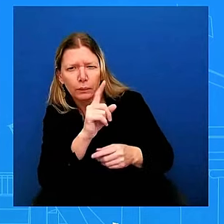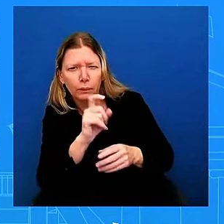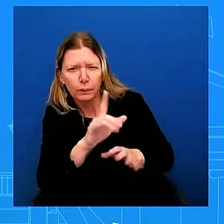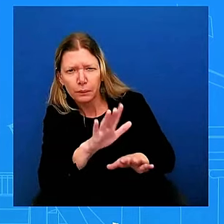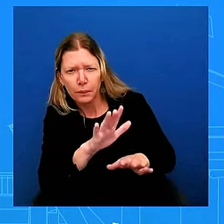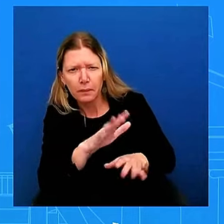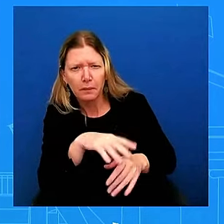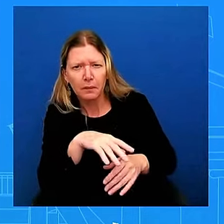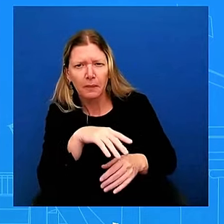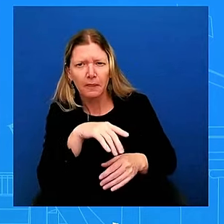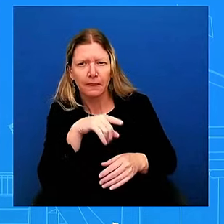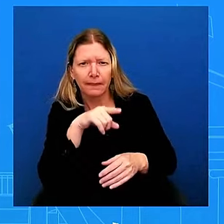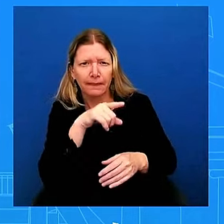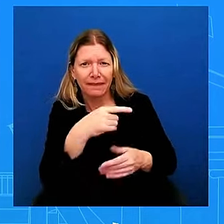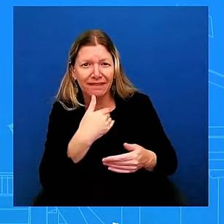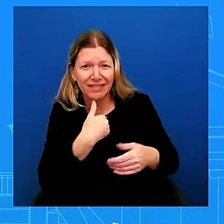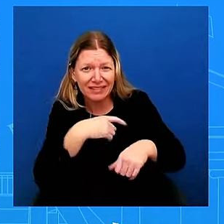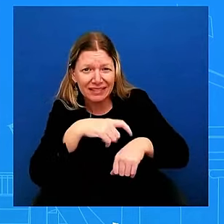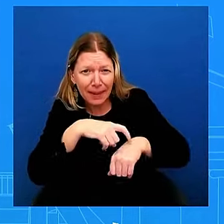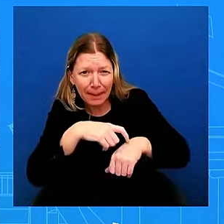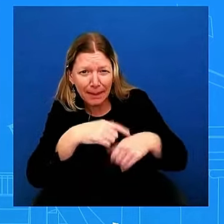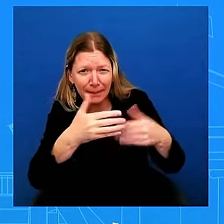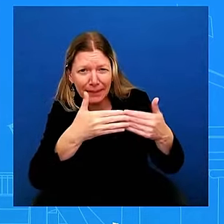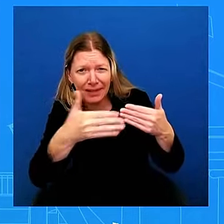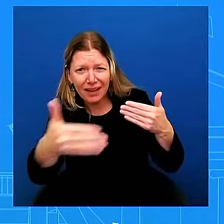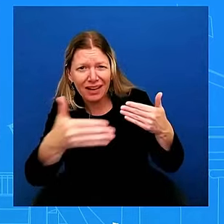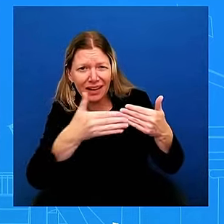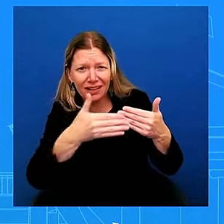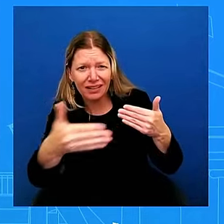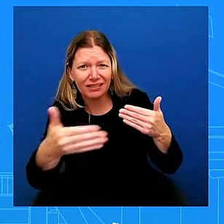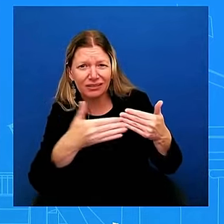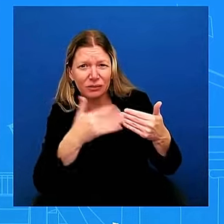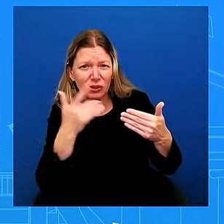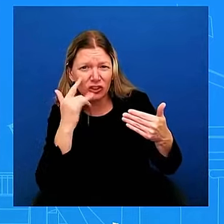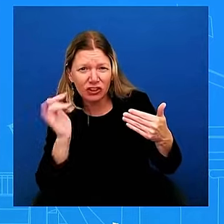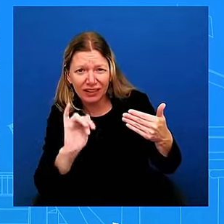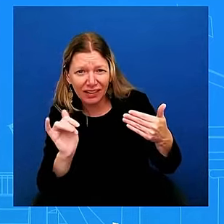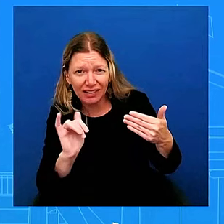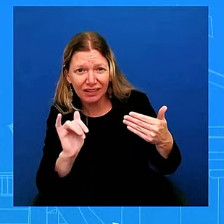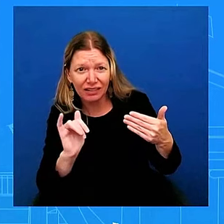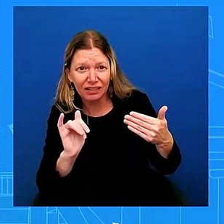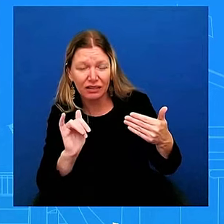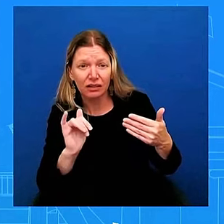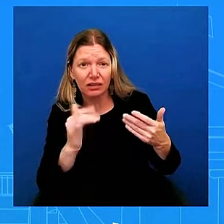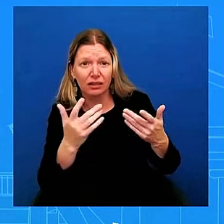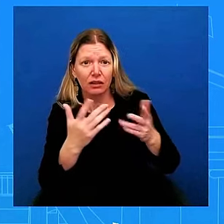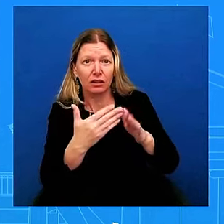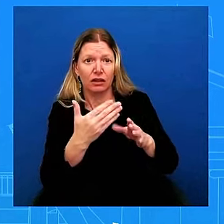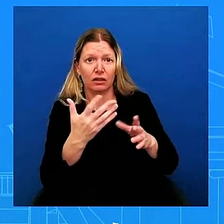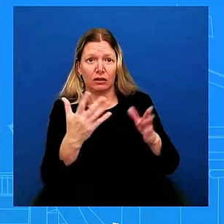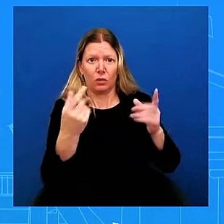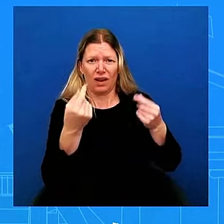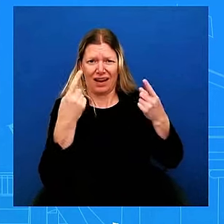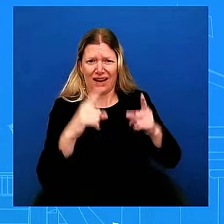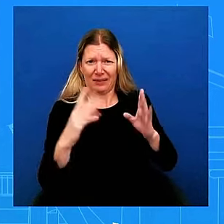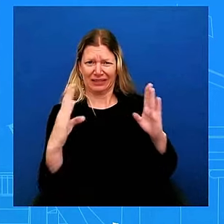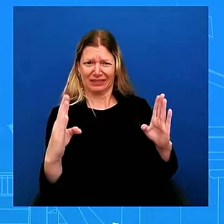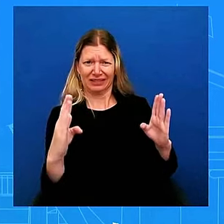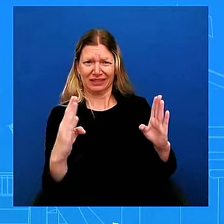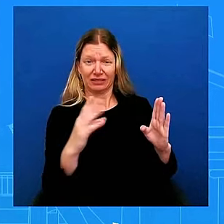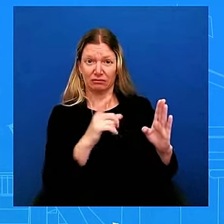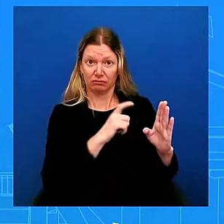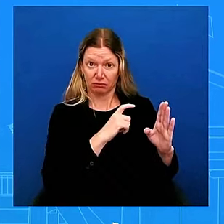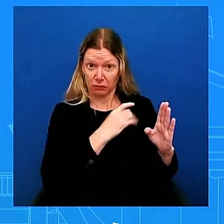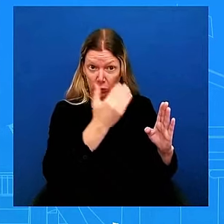what local law enforcement knew or didn't know before the shooting? This is in reference to this interview with